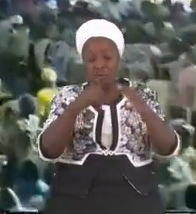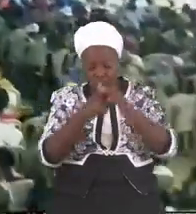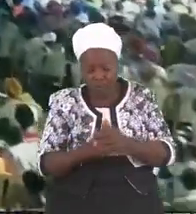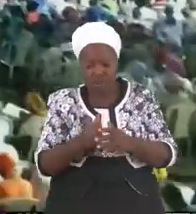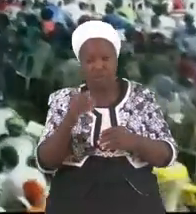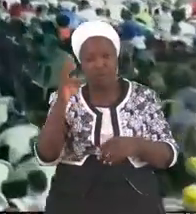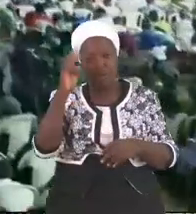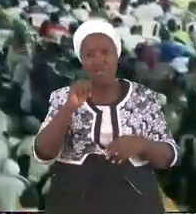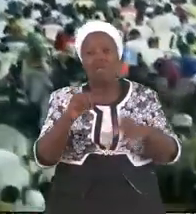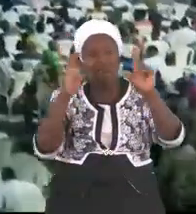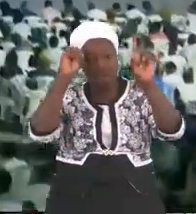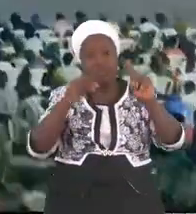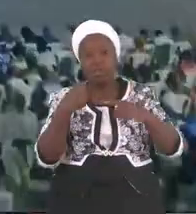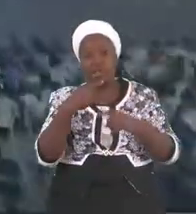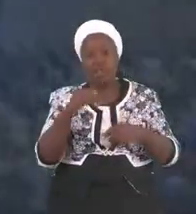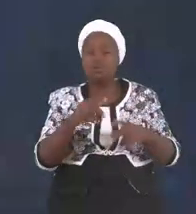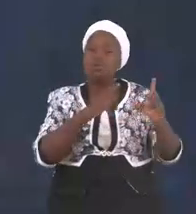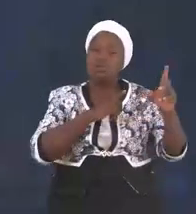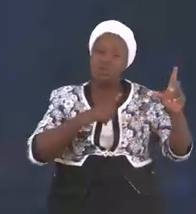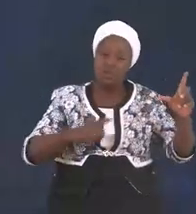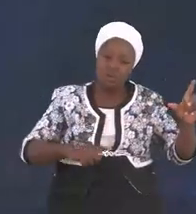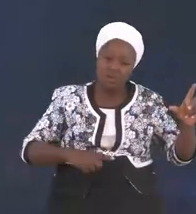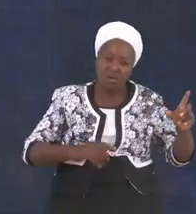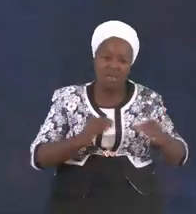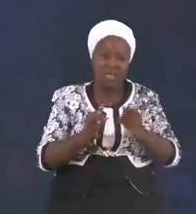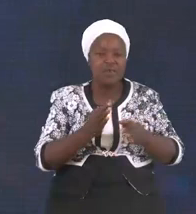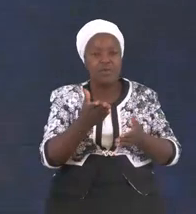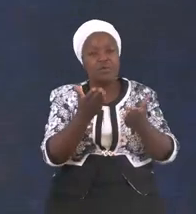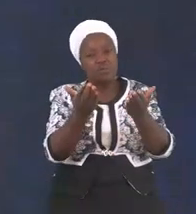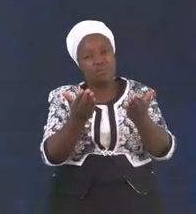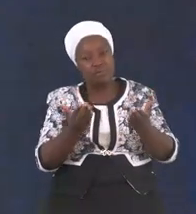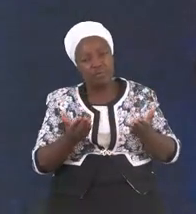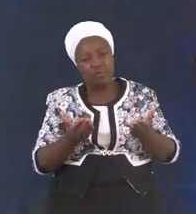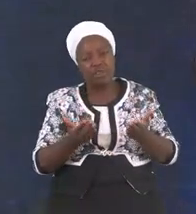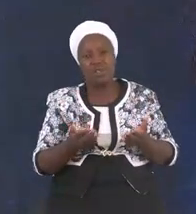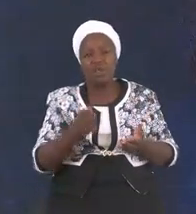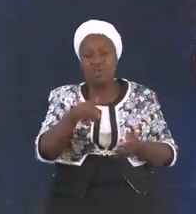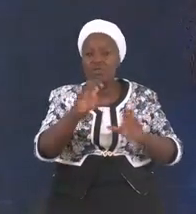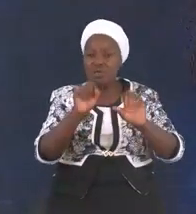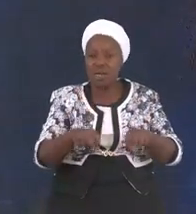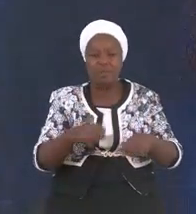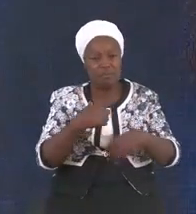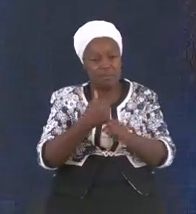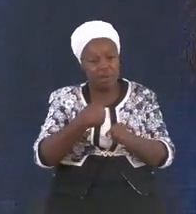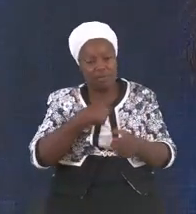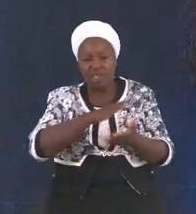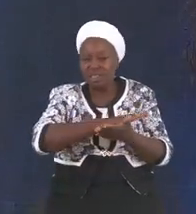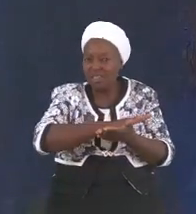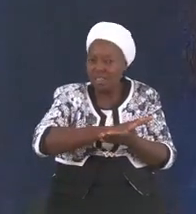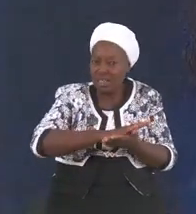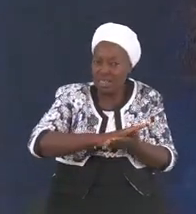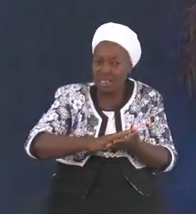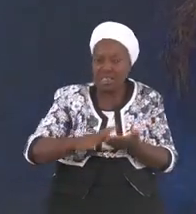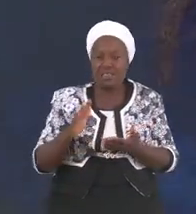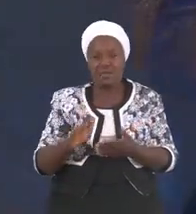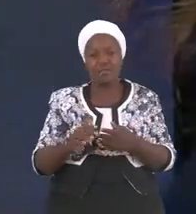Lord, if thou wilt, thou canst make me clean. What do you say about